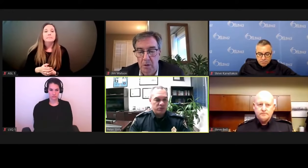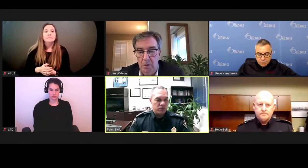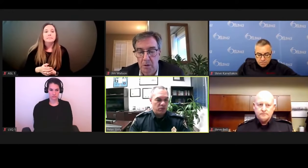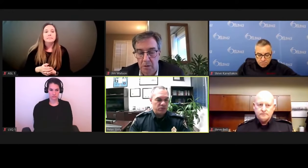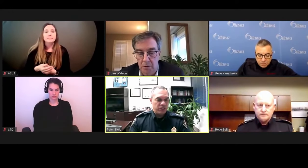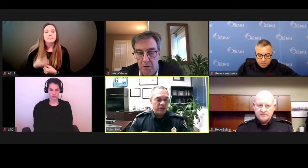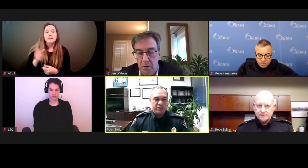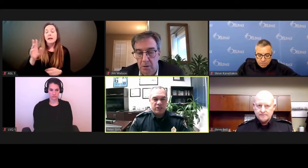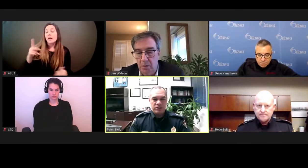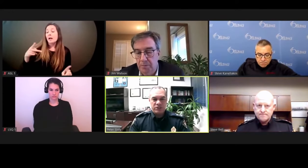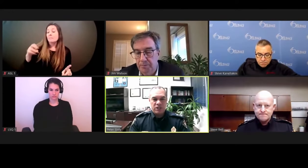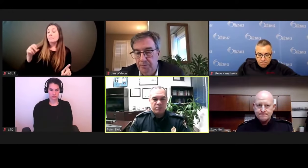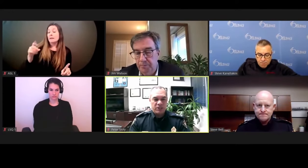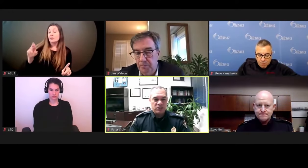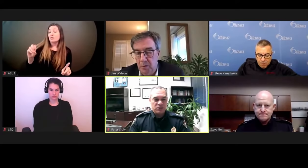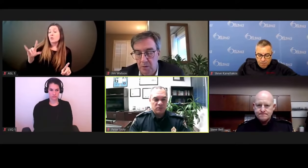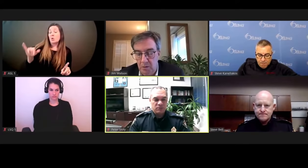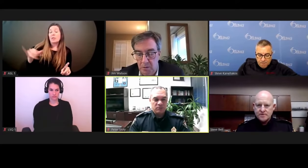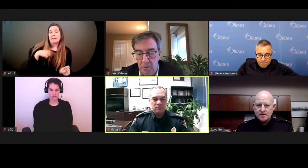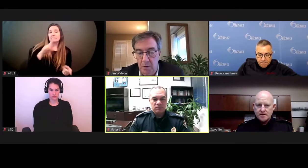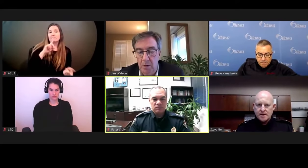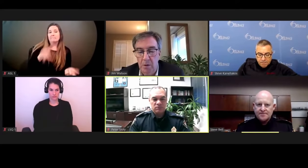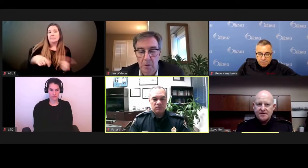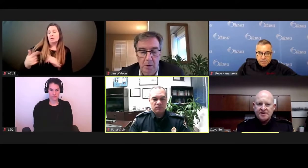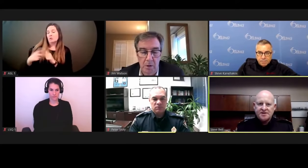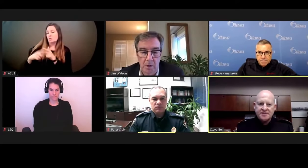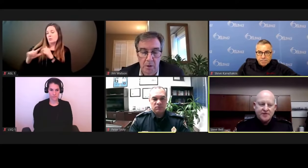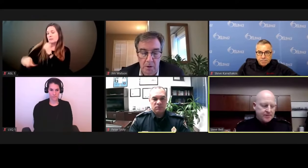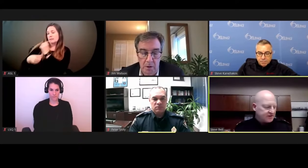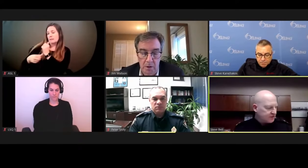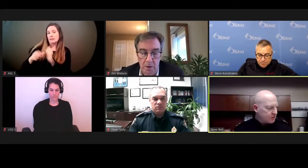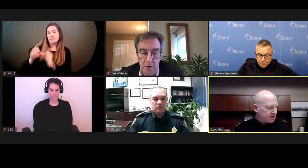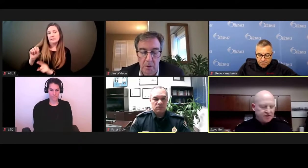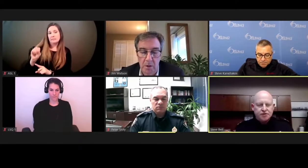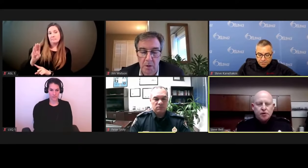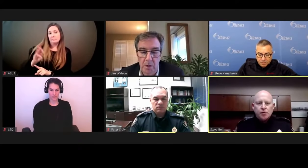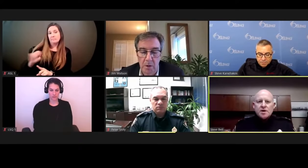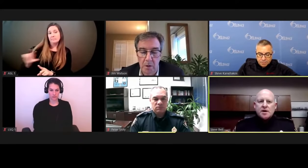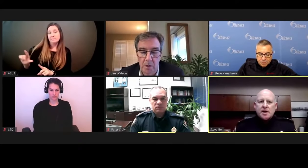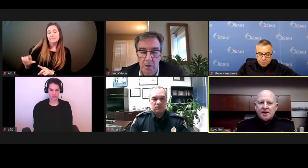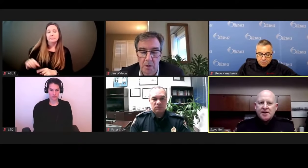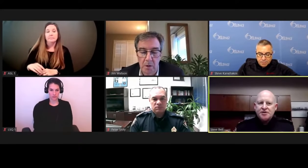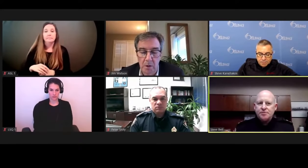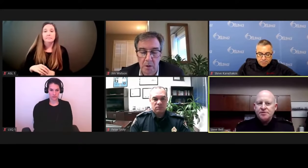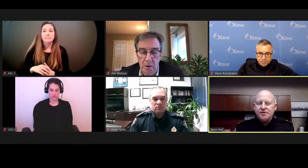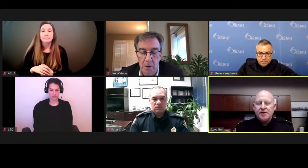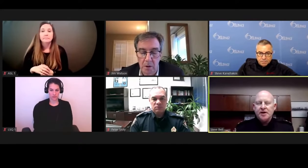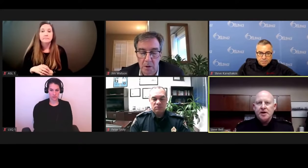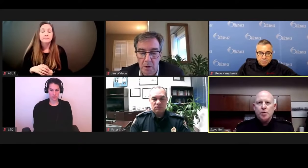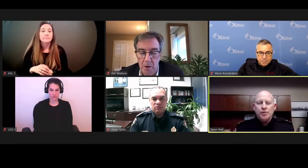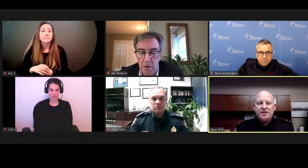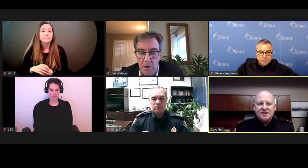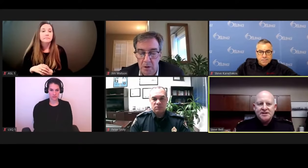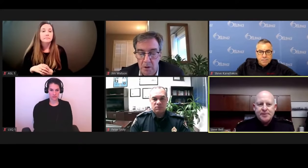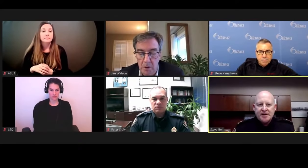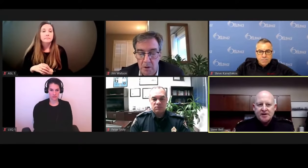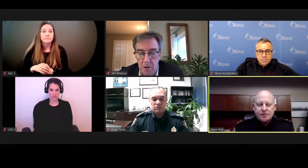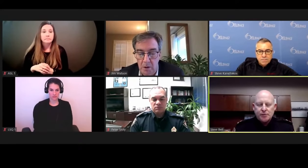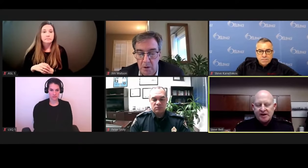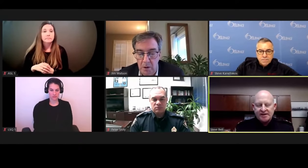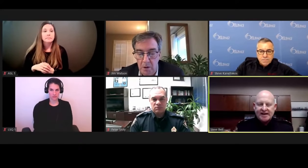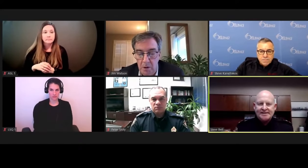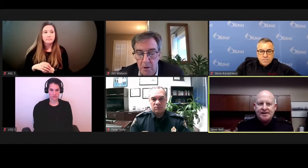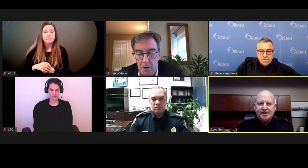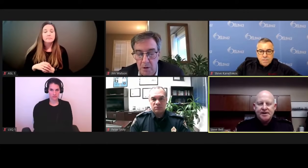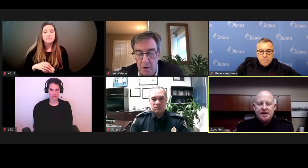who's overseeing our intelligence operation. Yeah, thanks very much for the question. So in terms of the what we're anticipating this